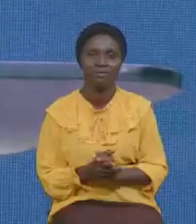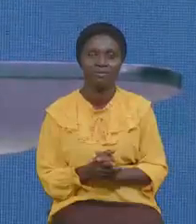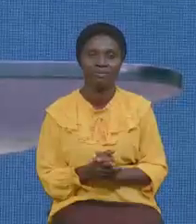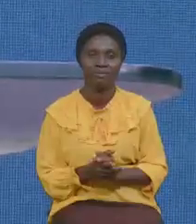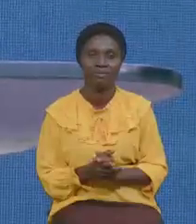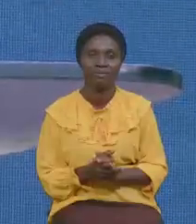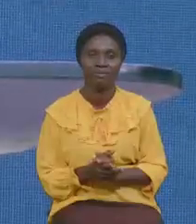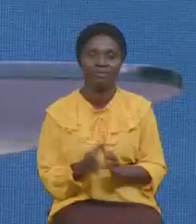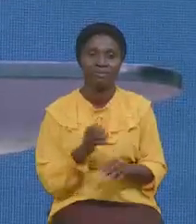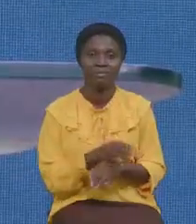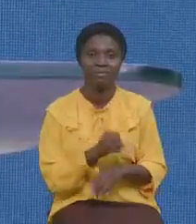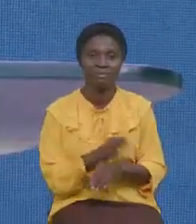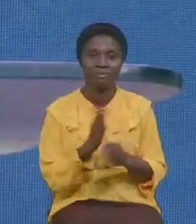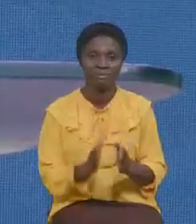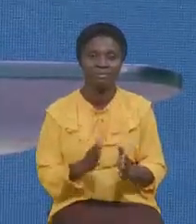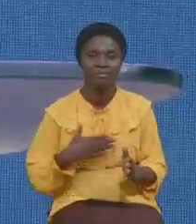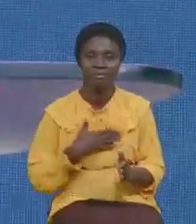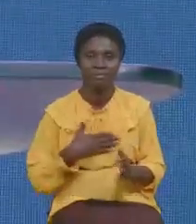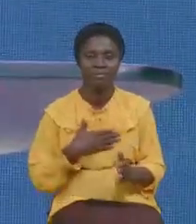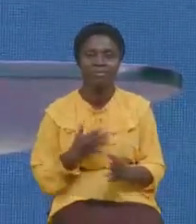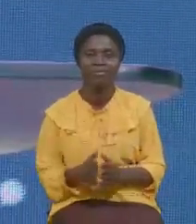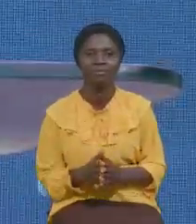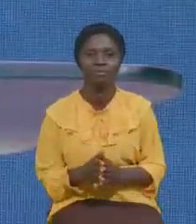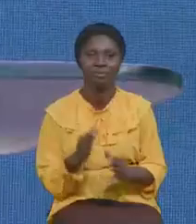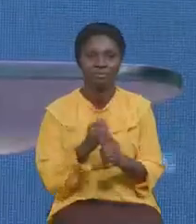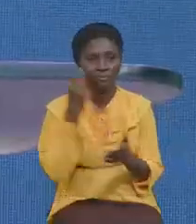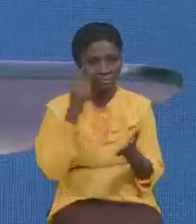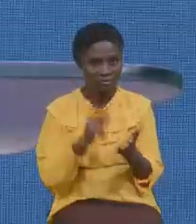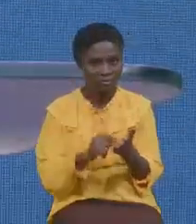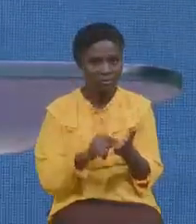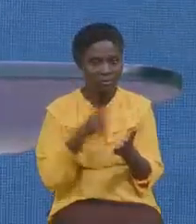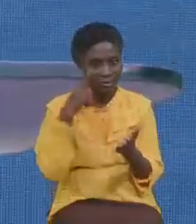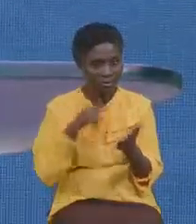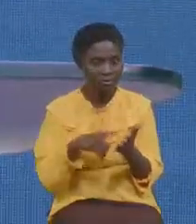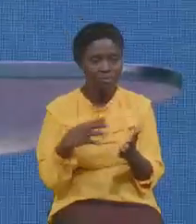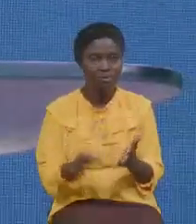Counselor, take note of that. They are properly filled.